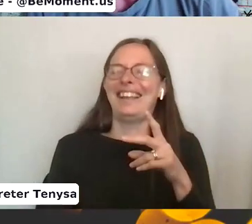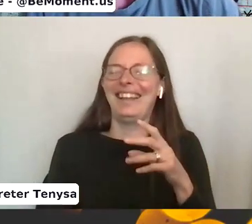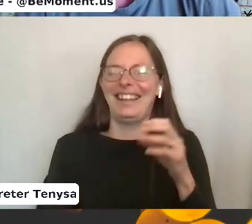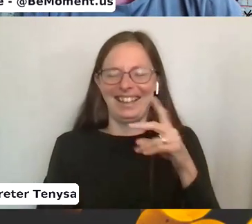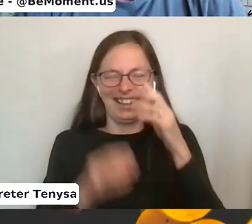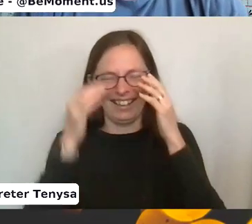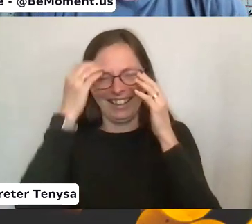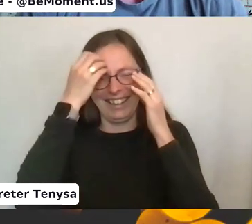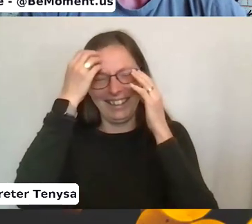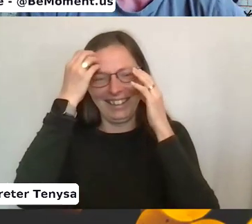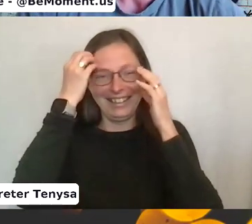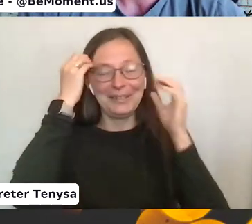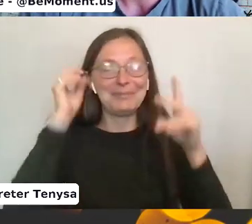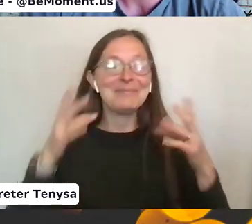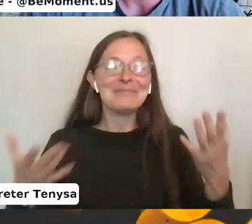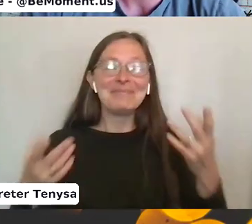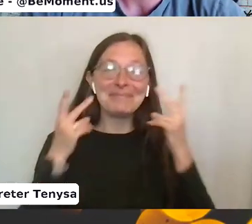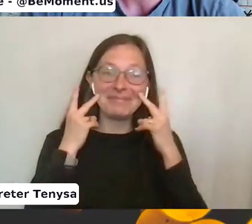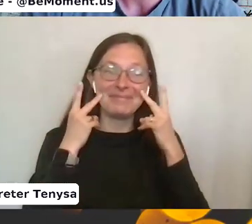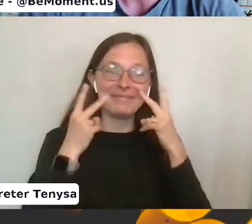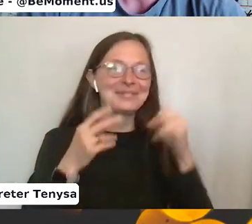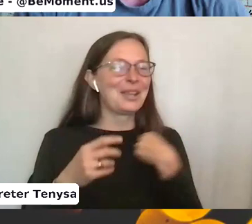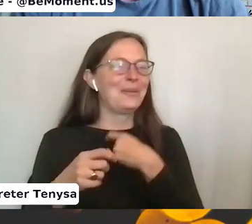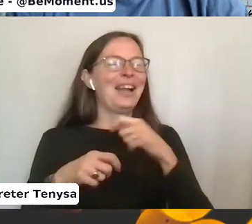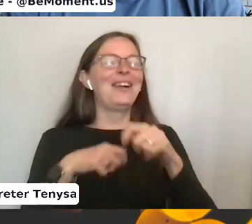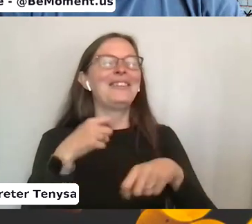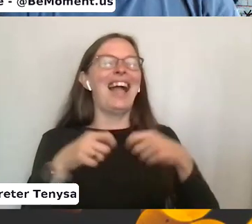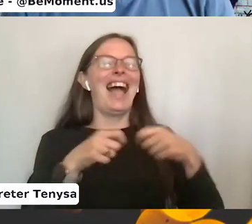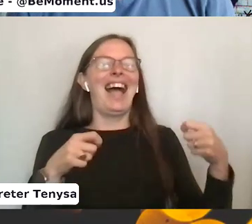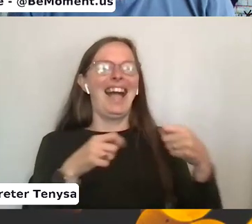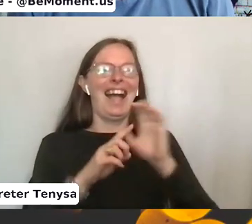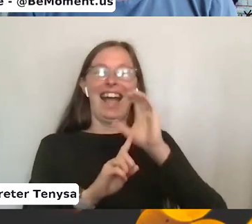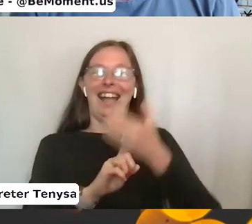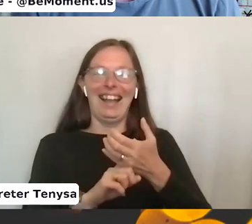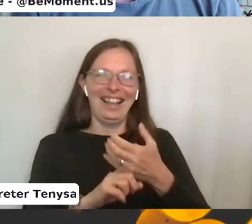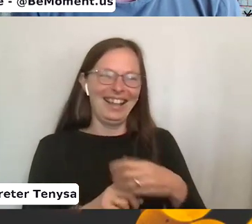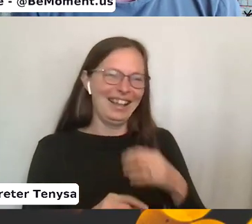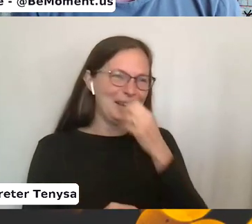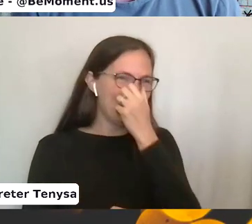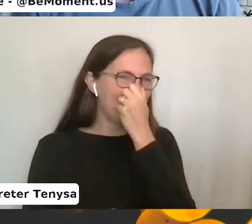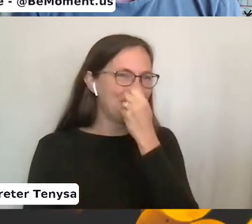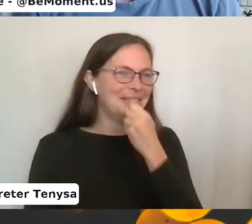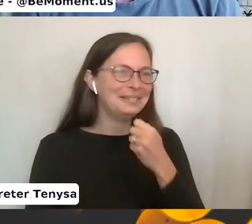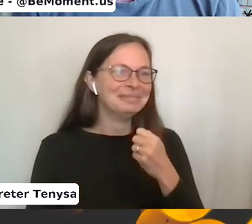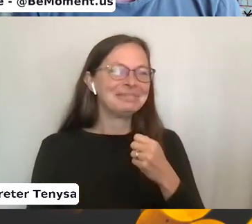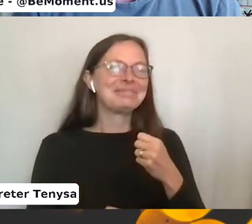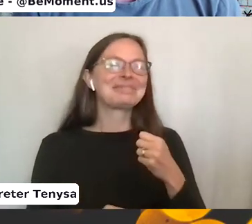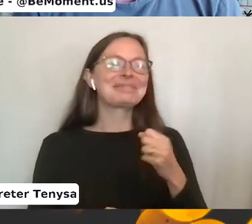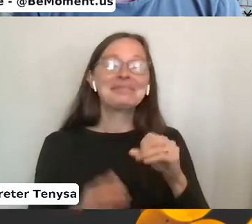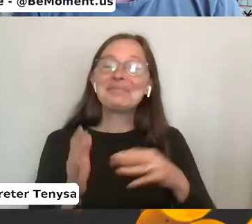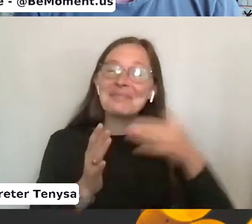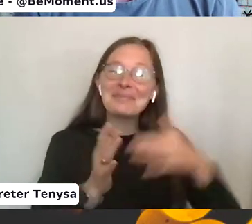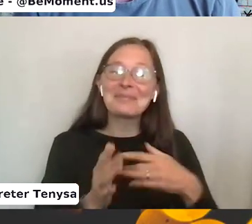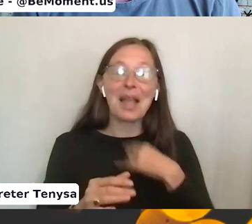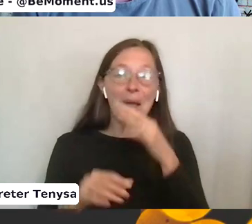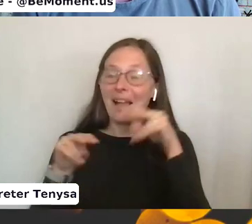feel bad. There we go. See, so we wrapped it up. And the other thing, just because occasionally I would glance at the chat, and